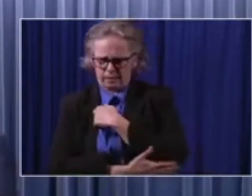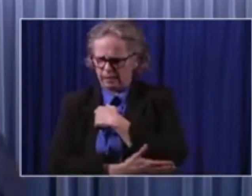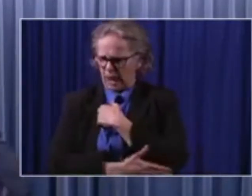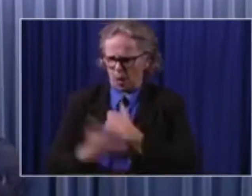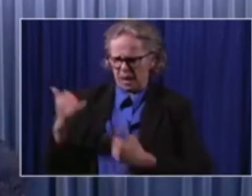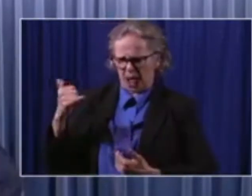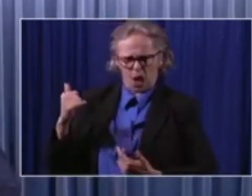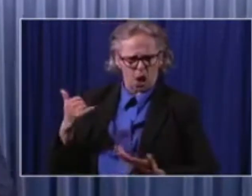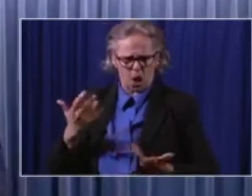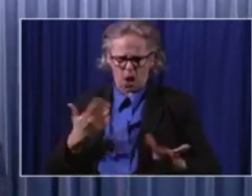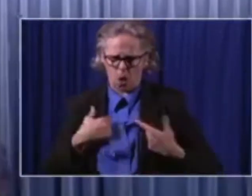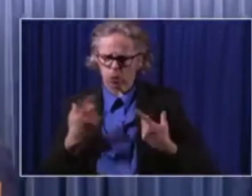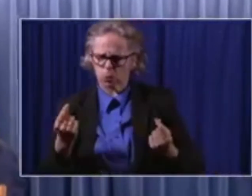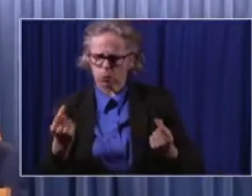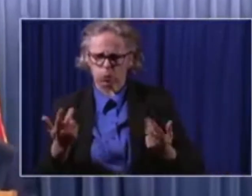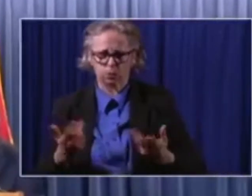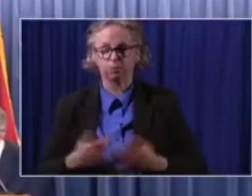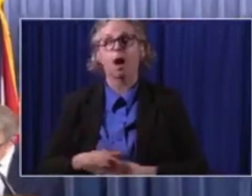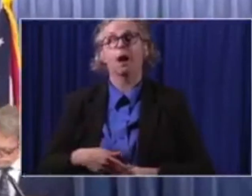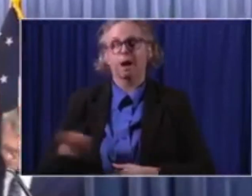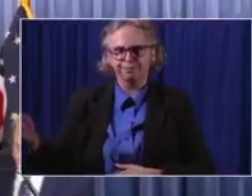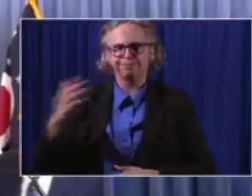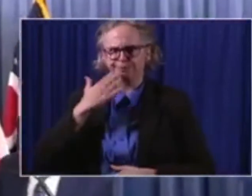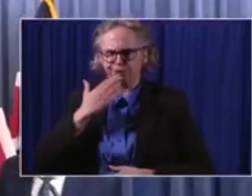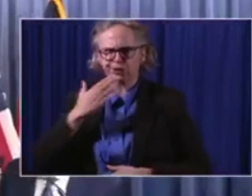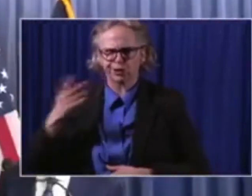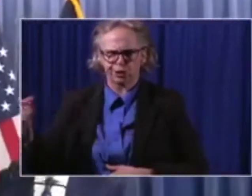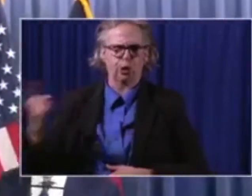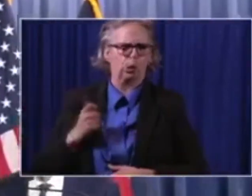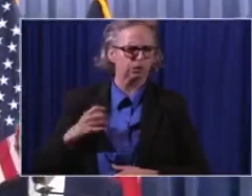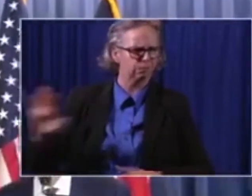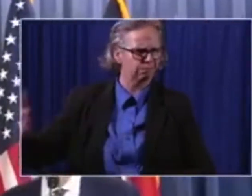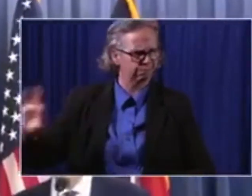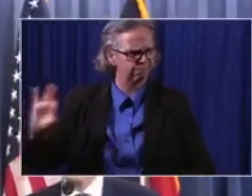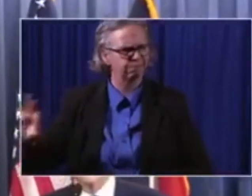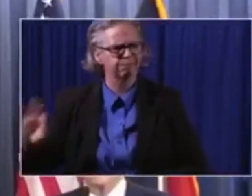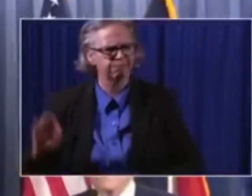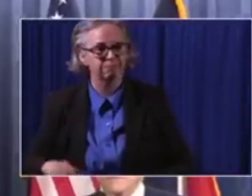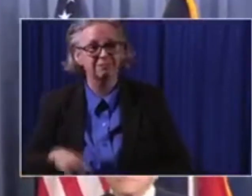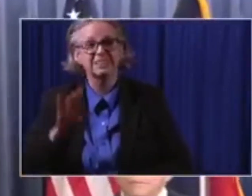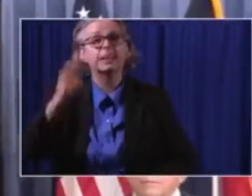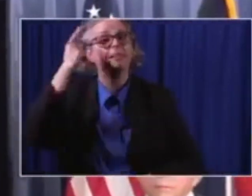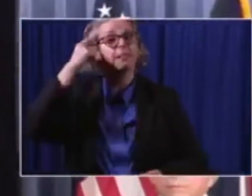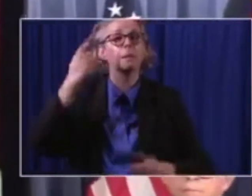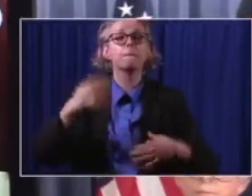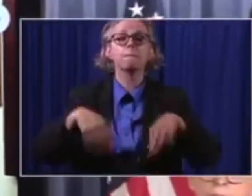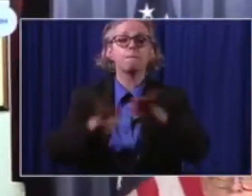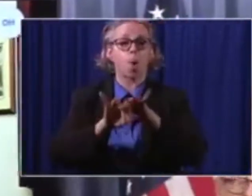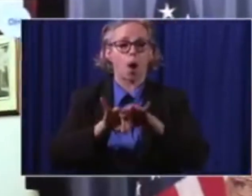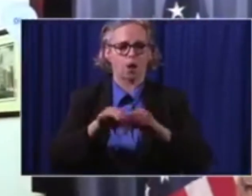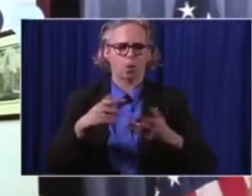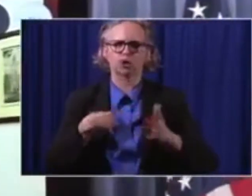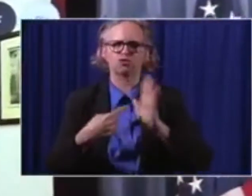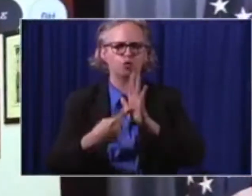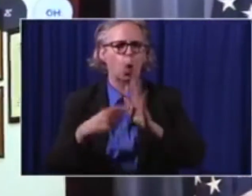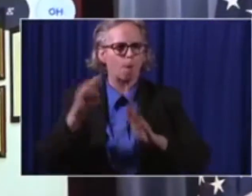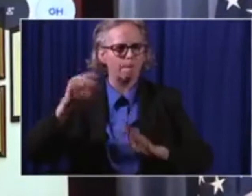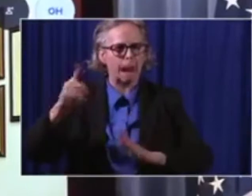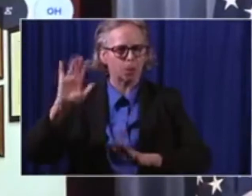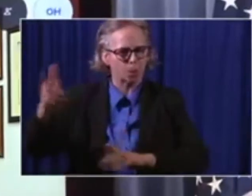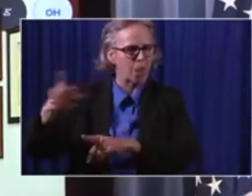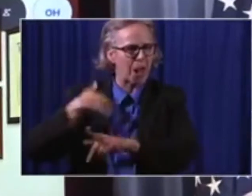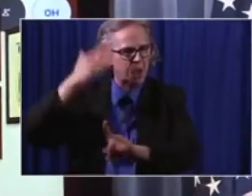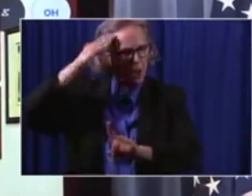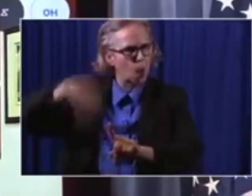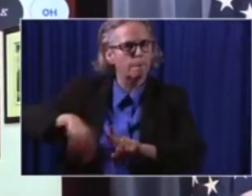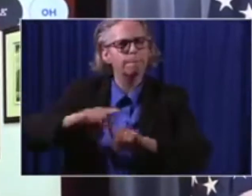about this? So that's a terrific question. I think one of the things you should note about the map, I know you're going to go through this later in some detail, is that none of the counties